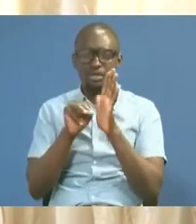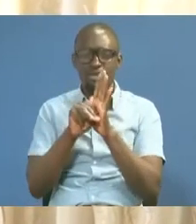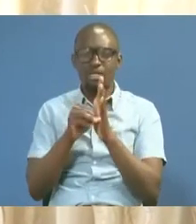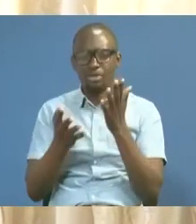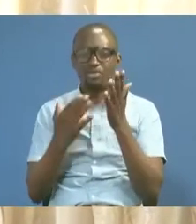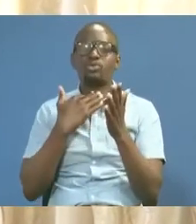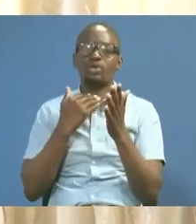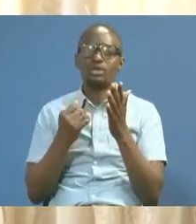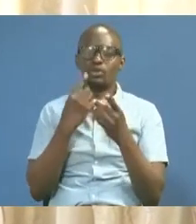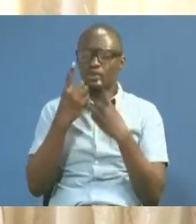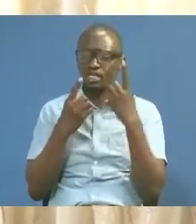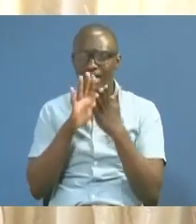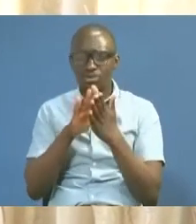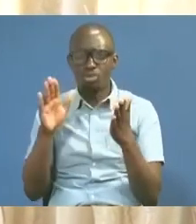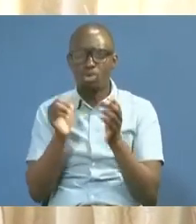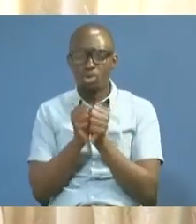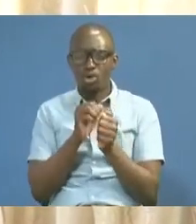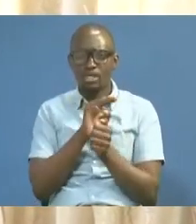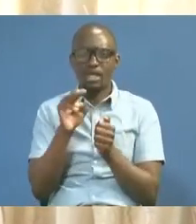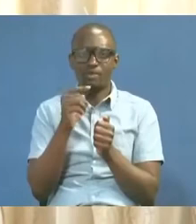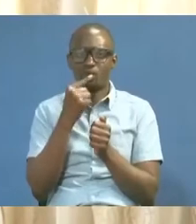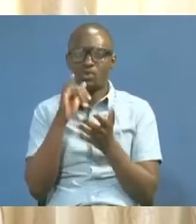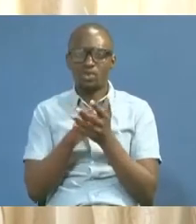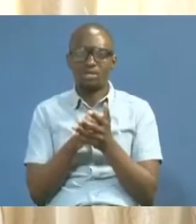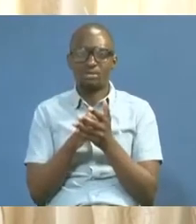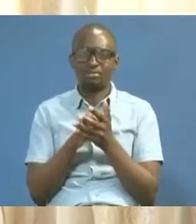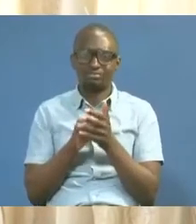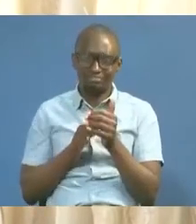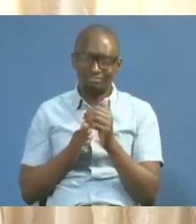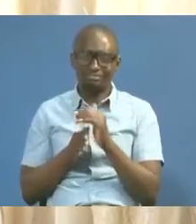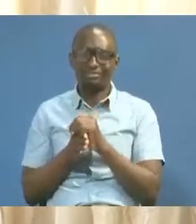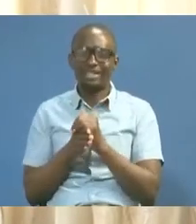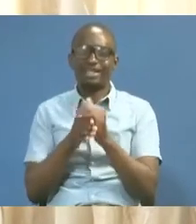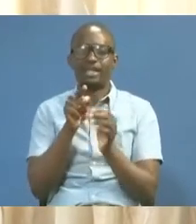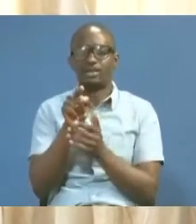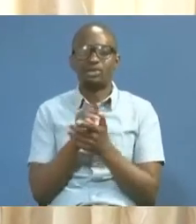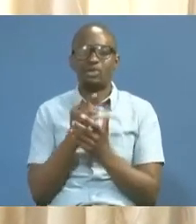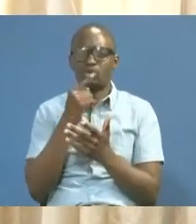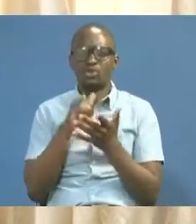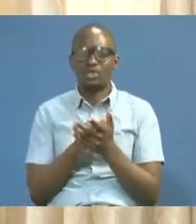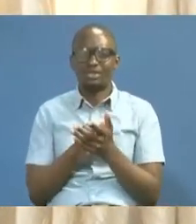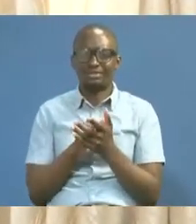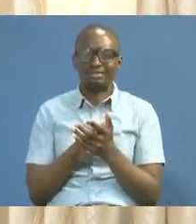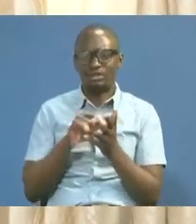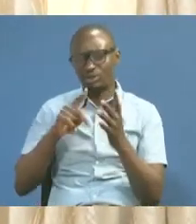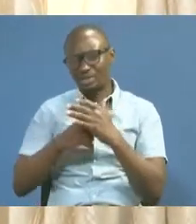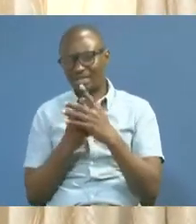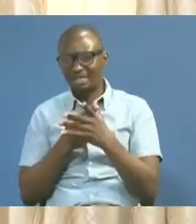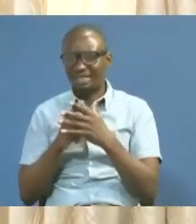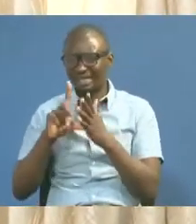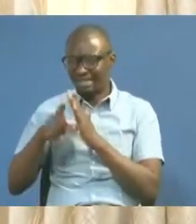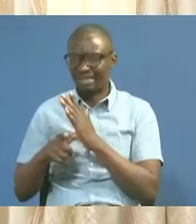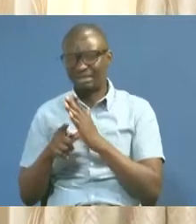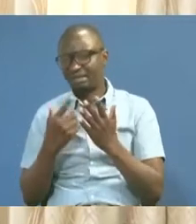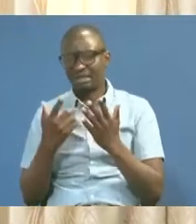more with them so that they can guide you, so that you don't start something and midstream you feel this is not what you wanted to